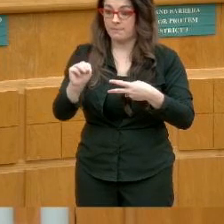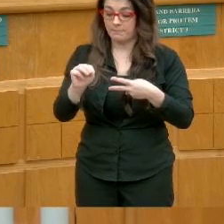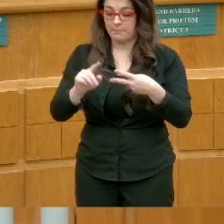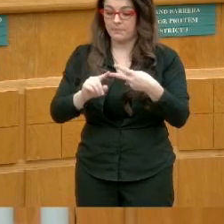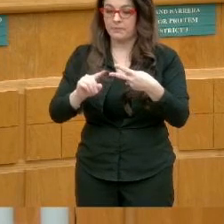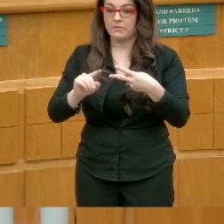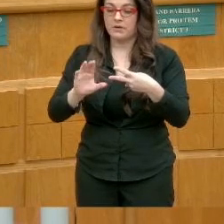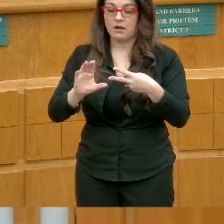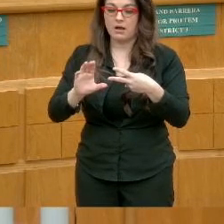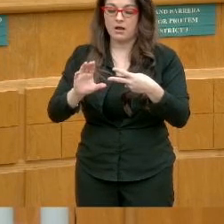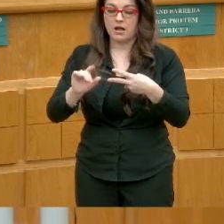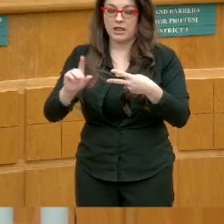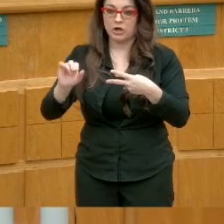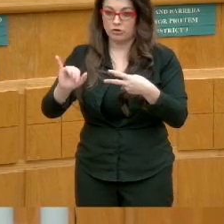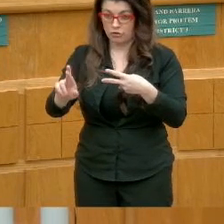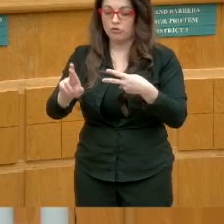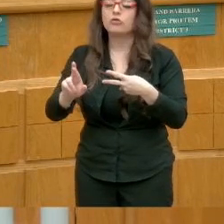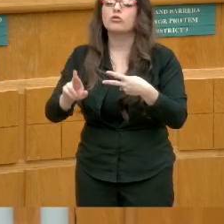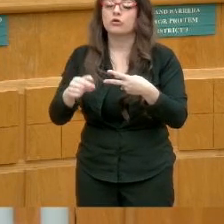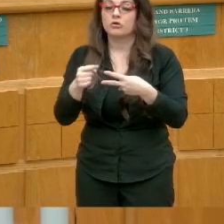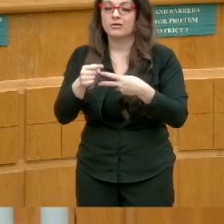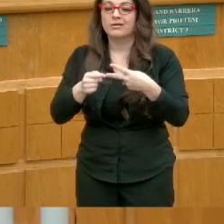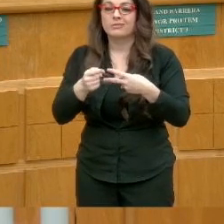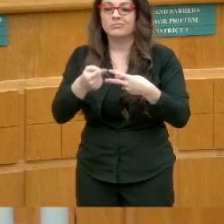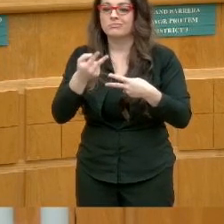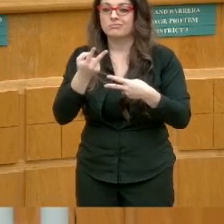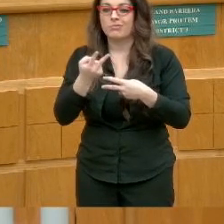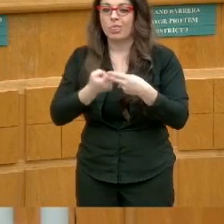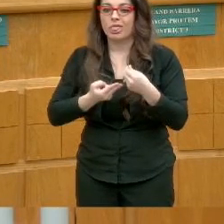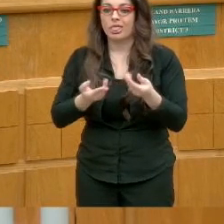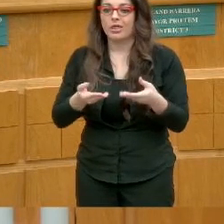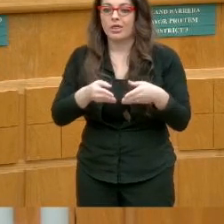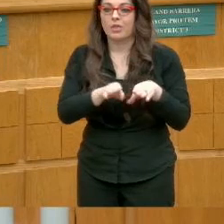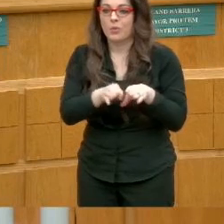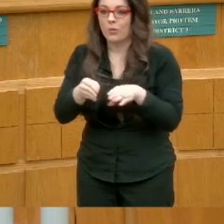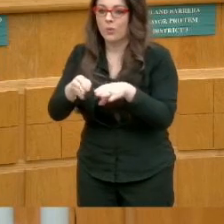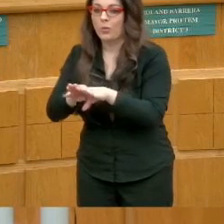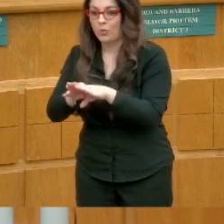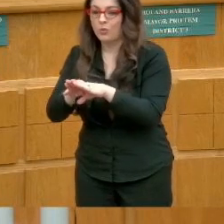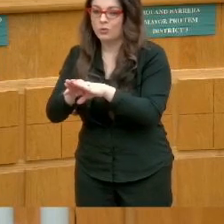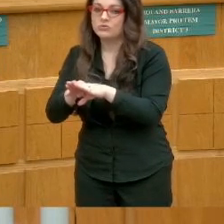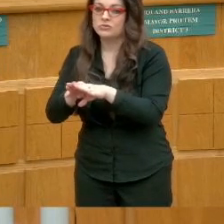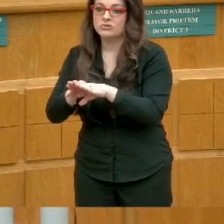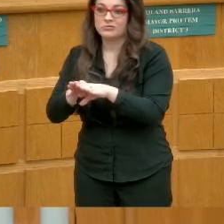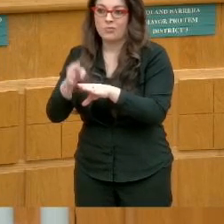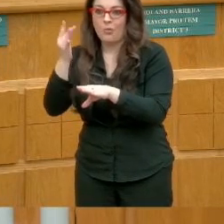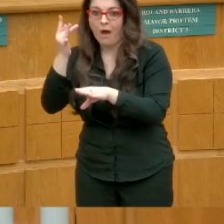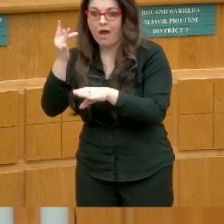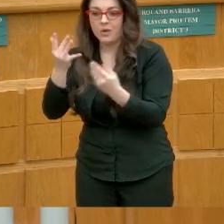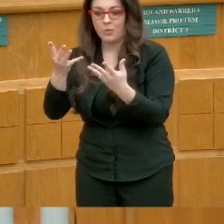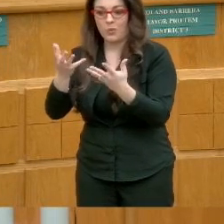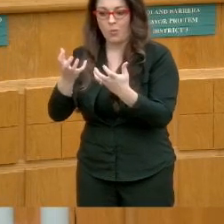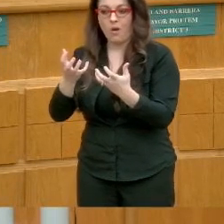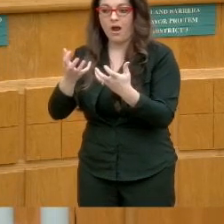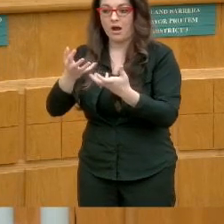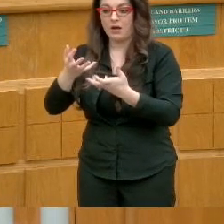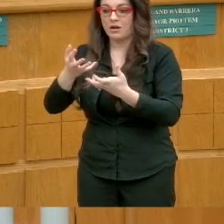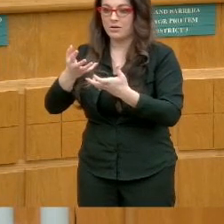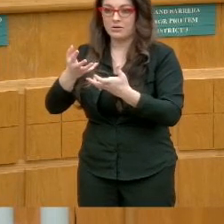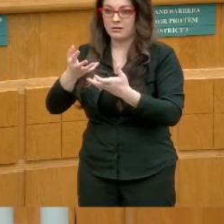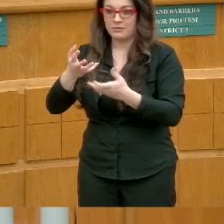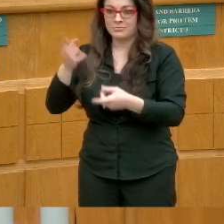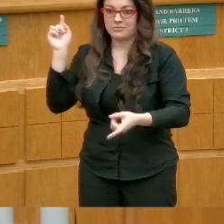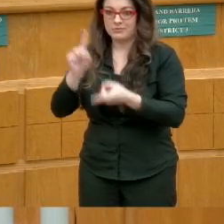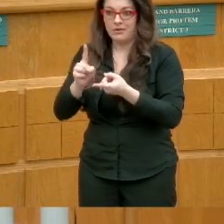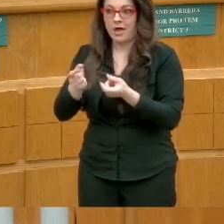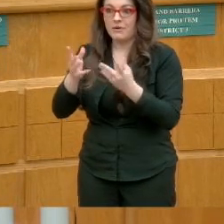closed because of the COVID situation, the goal to minimize groups and social distancing. We closed those